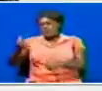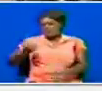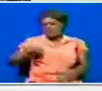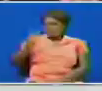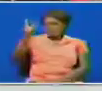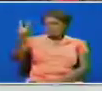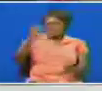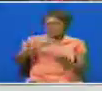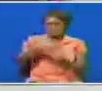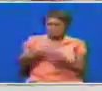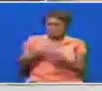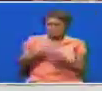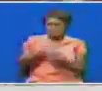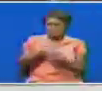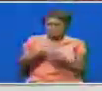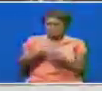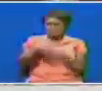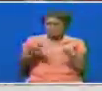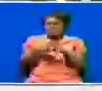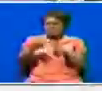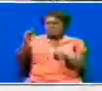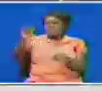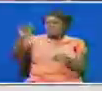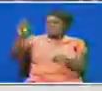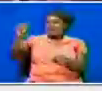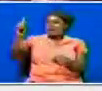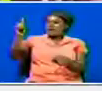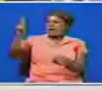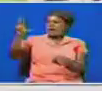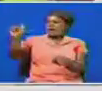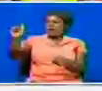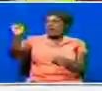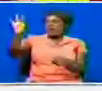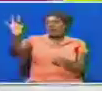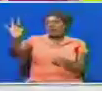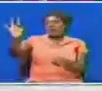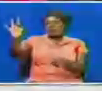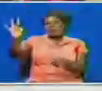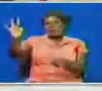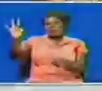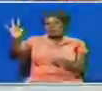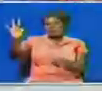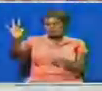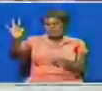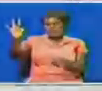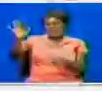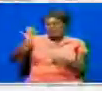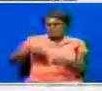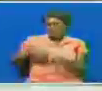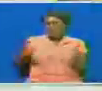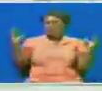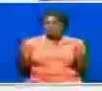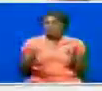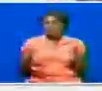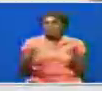was second, coming in a second later, while Sandra Chebet was third, clocking 31 minutes and 18 seconds in the women category.